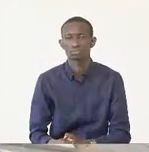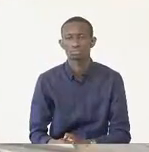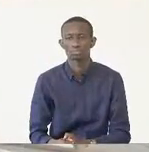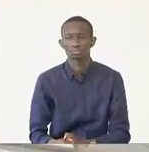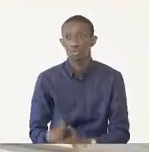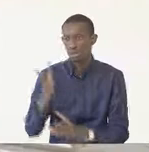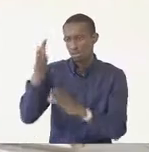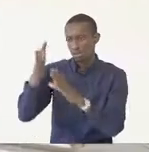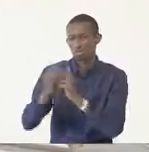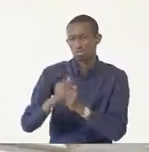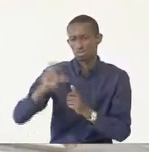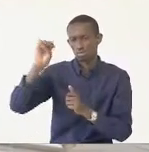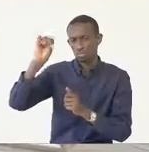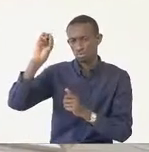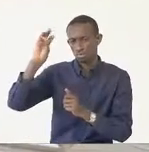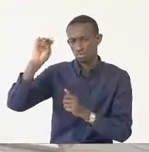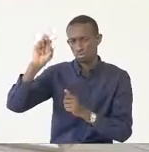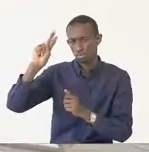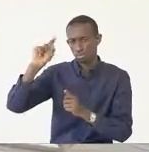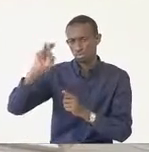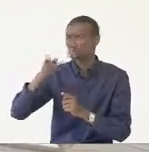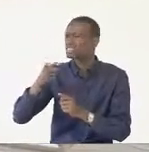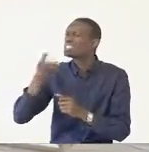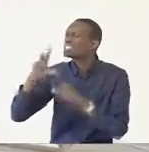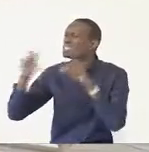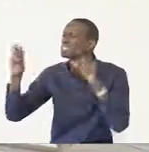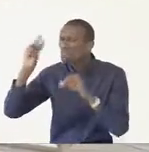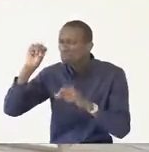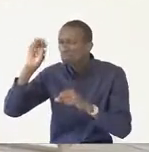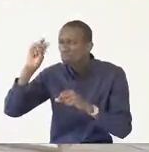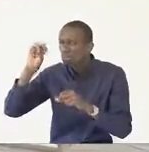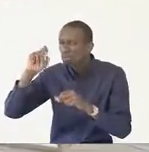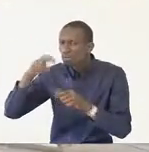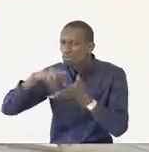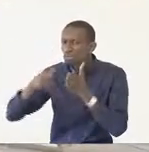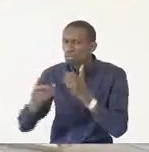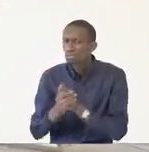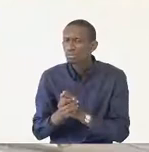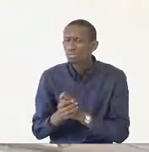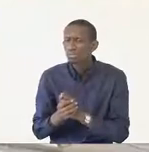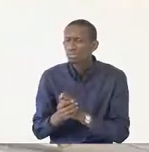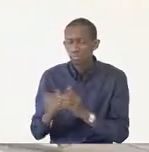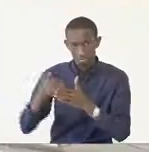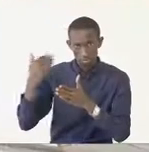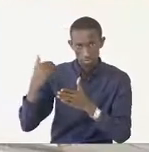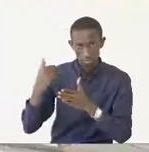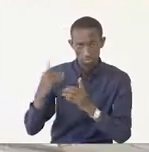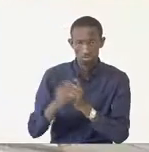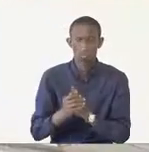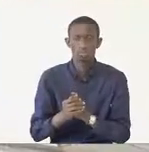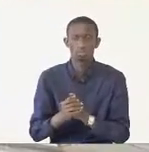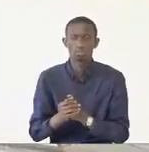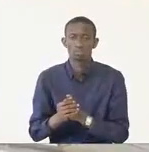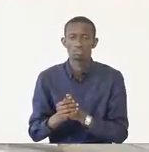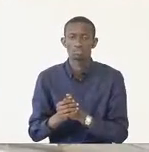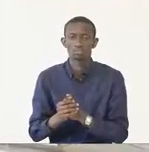momentum. Momentum that we are saying is, that is before